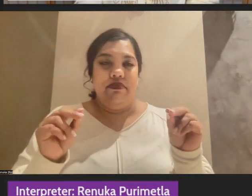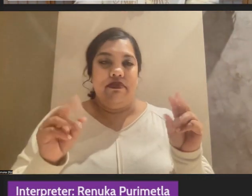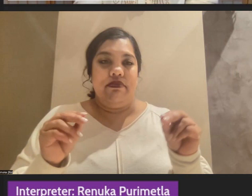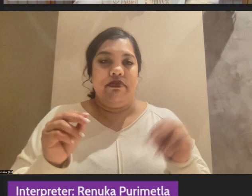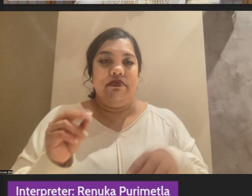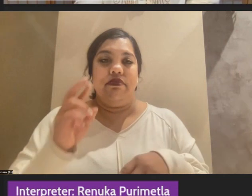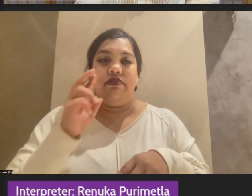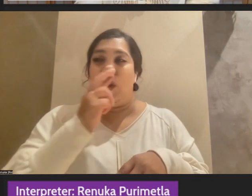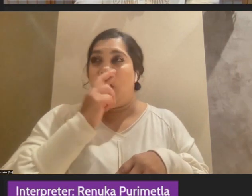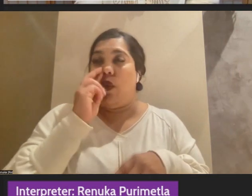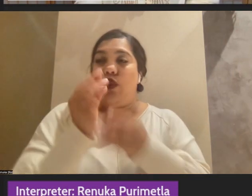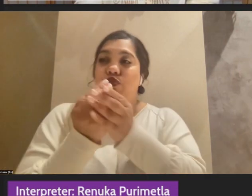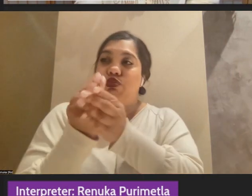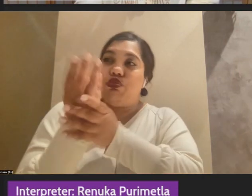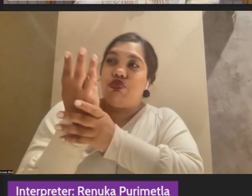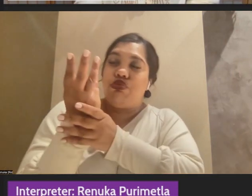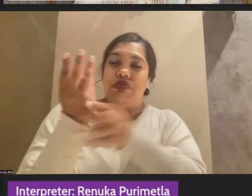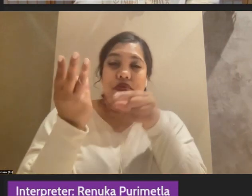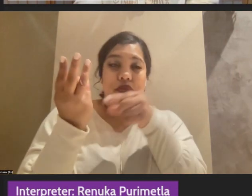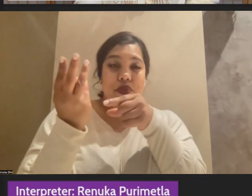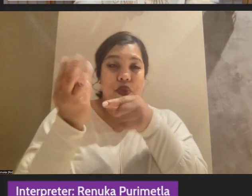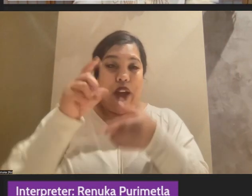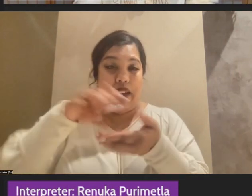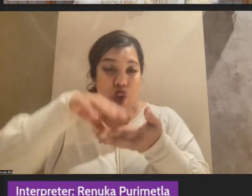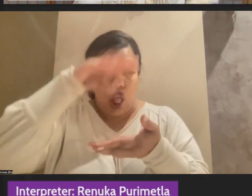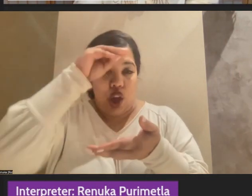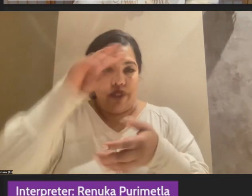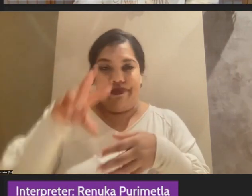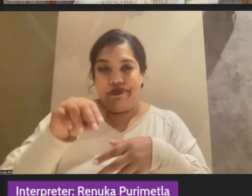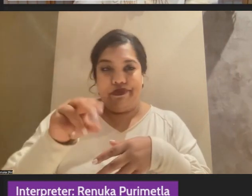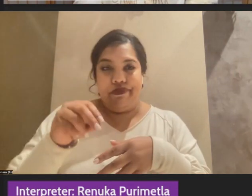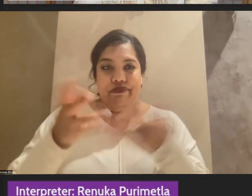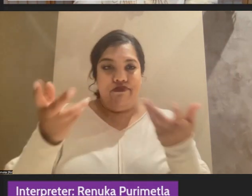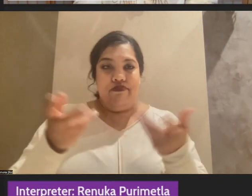Rosebud doesn't need to learn. They simply are.